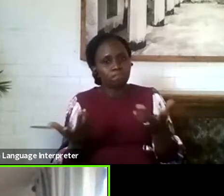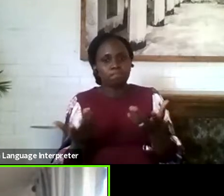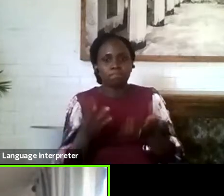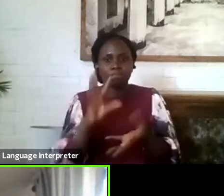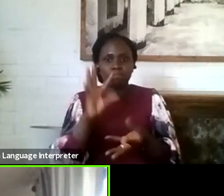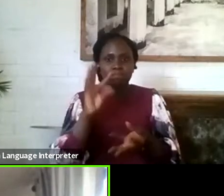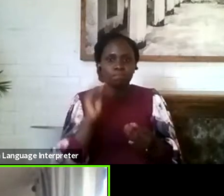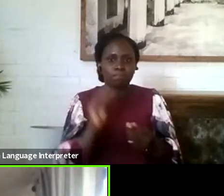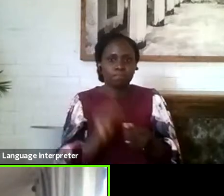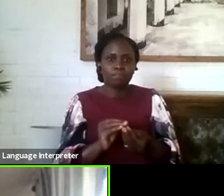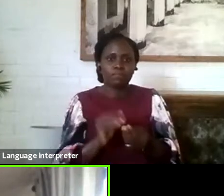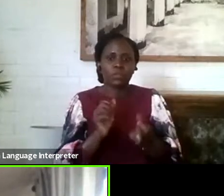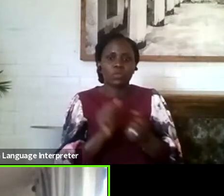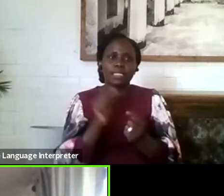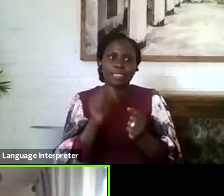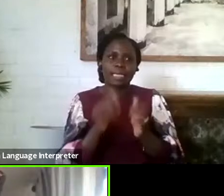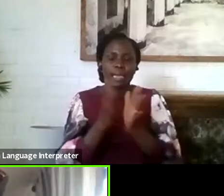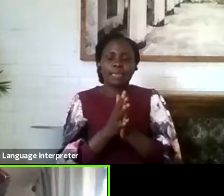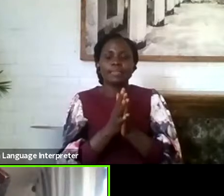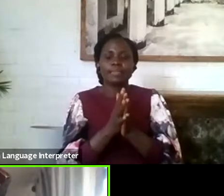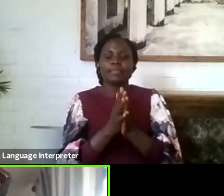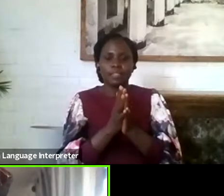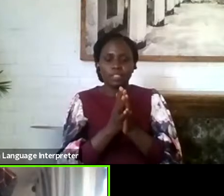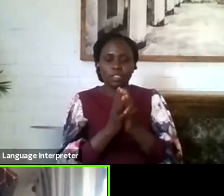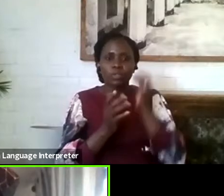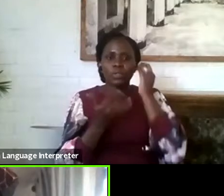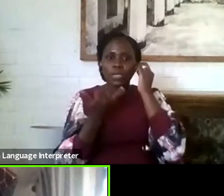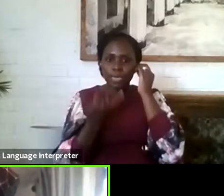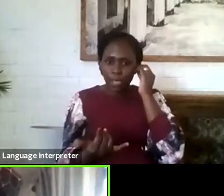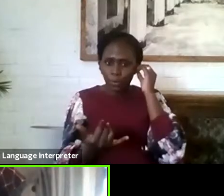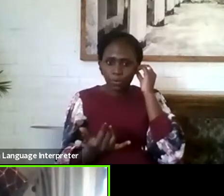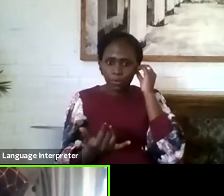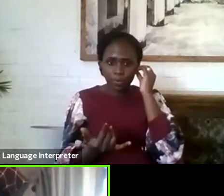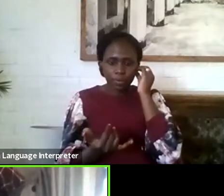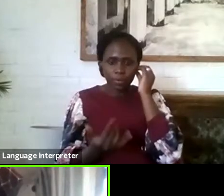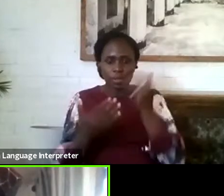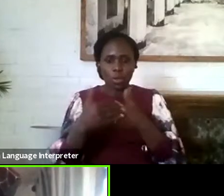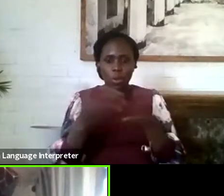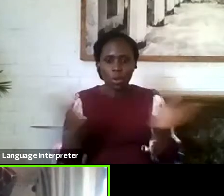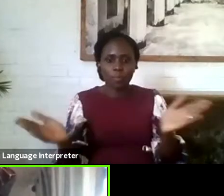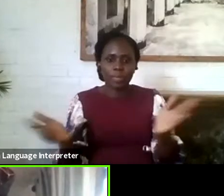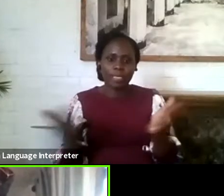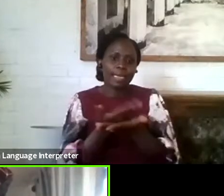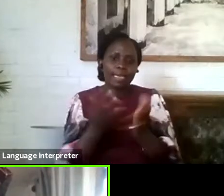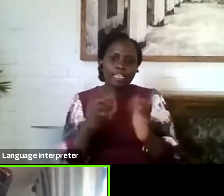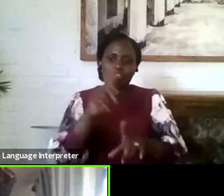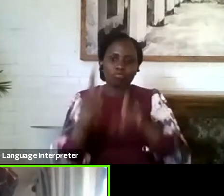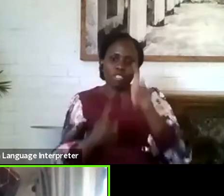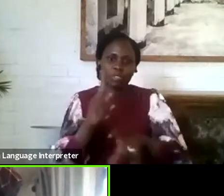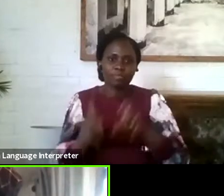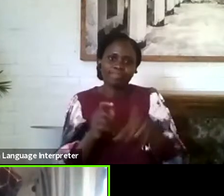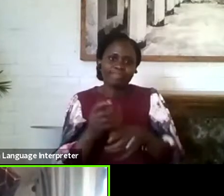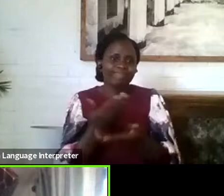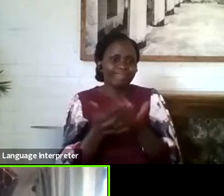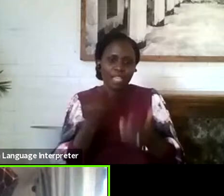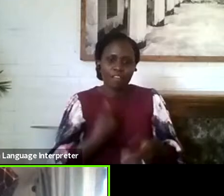this, and we would now open to any questions that anyone might have.